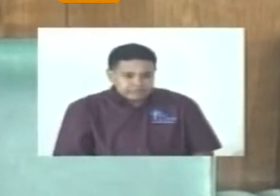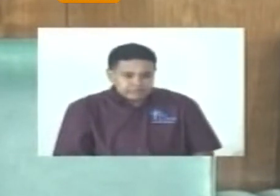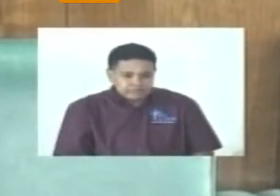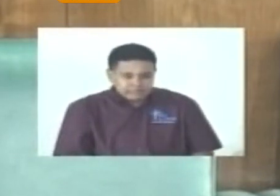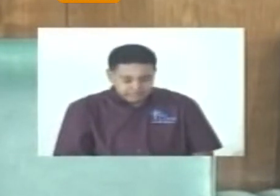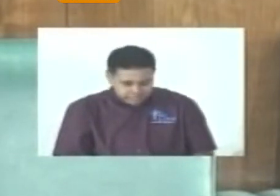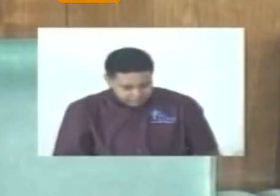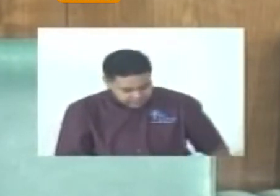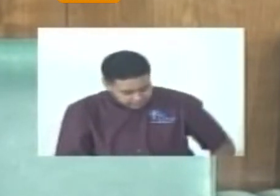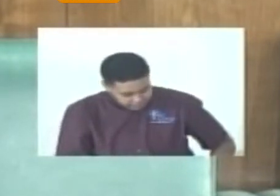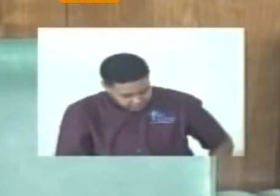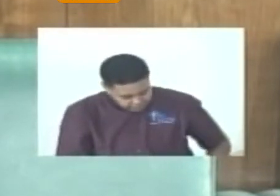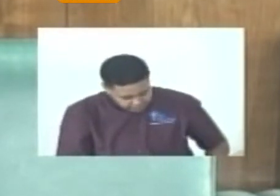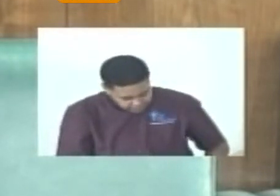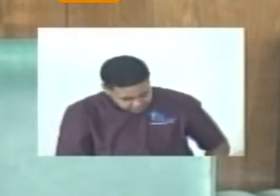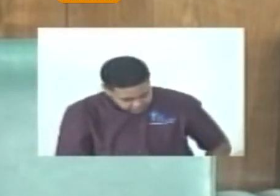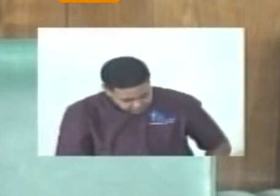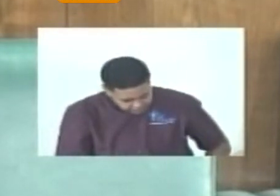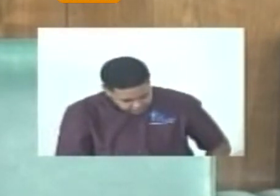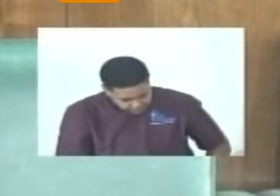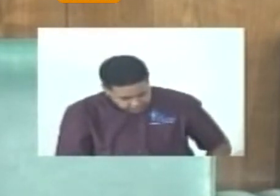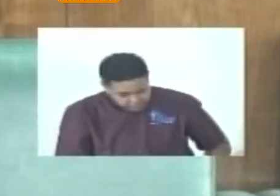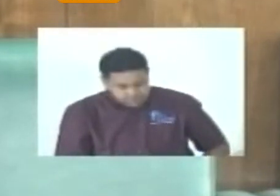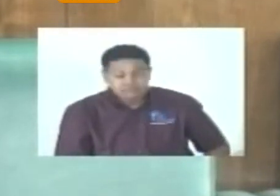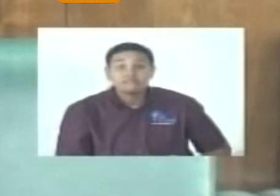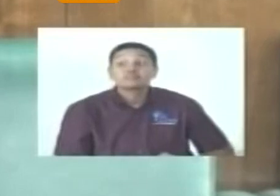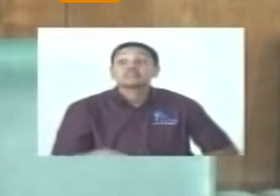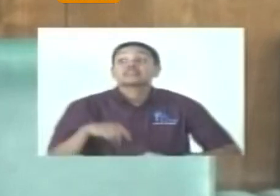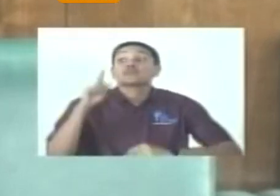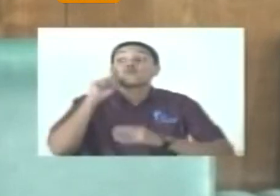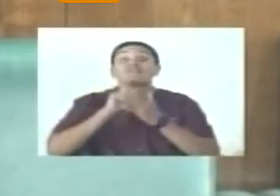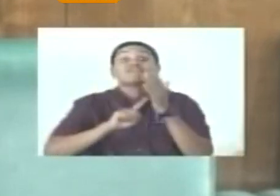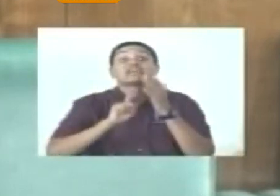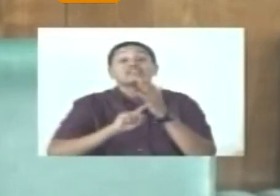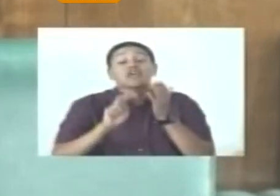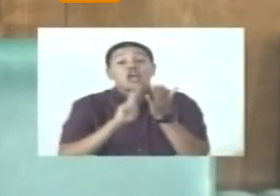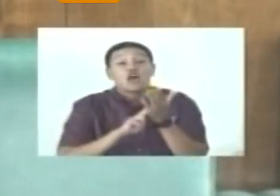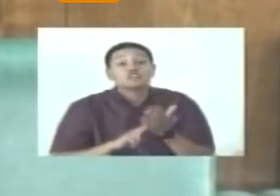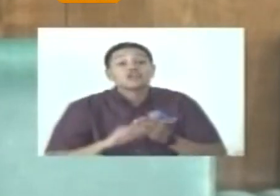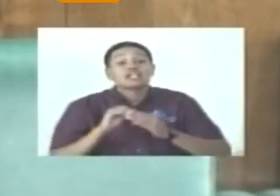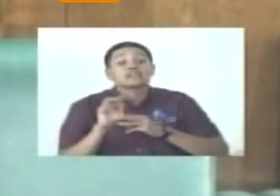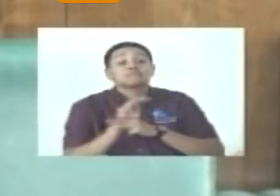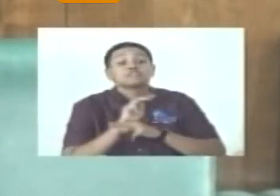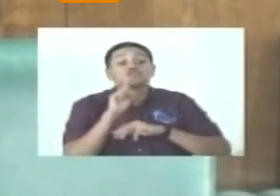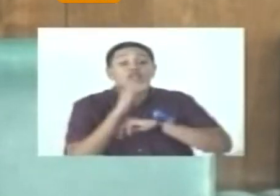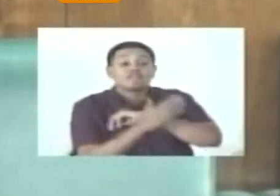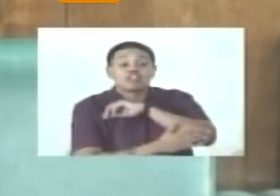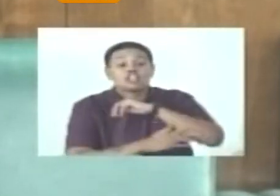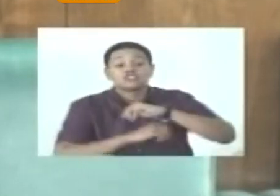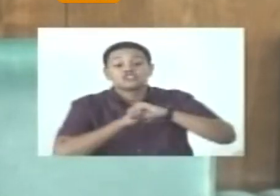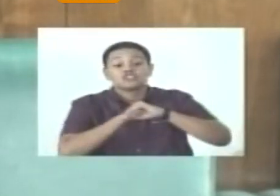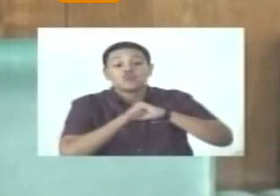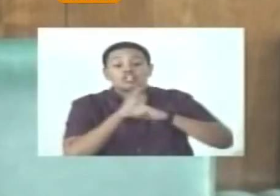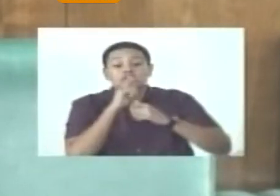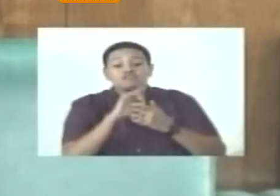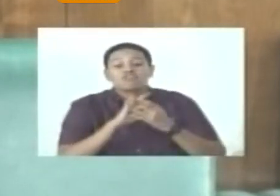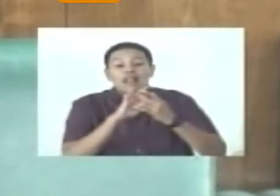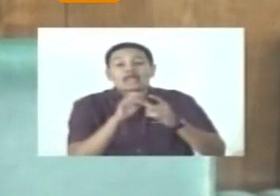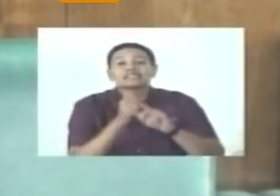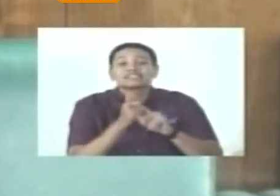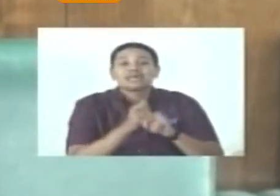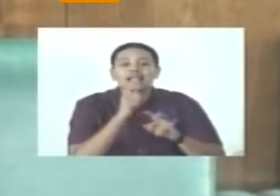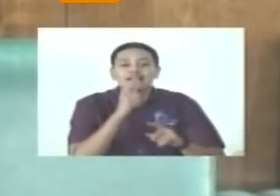the contracts in the Ministry of National Security relating to